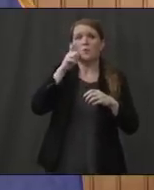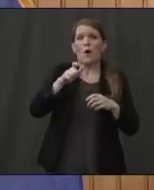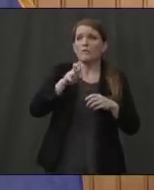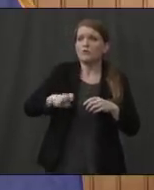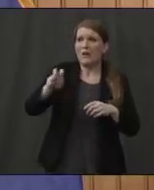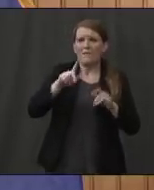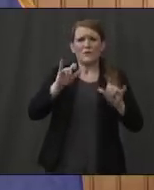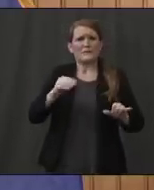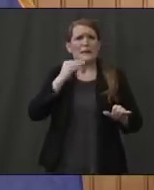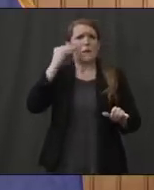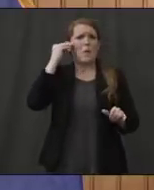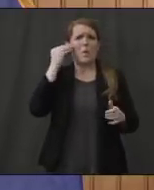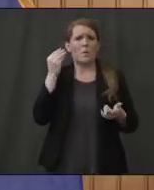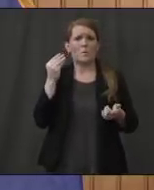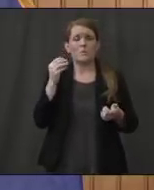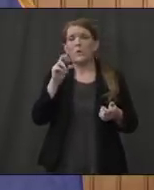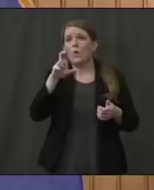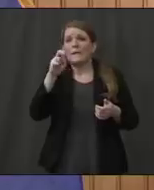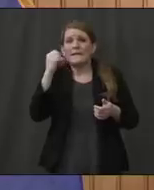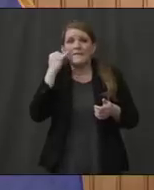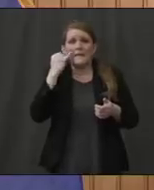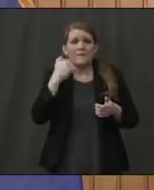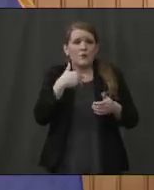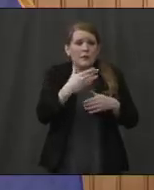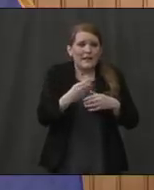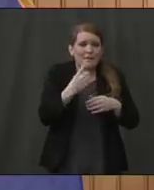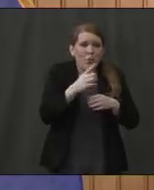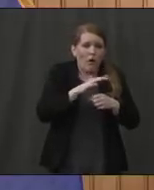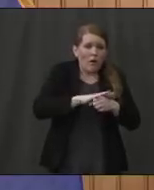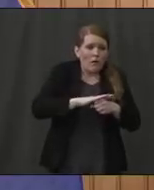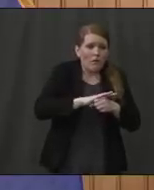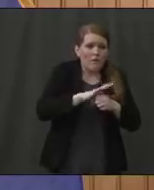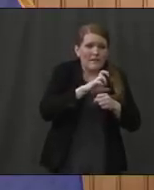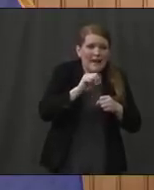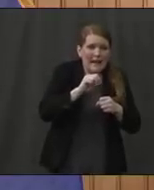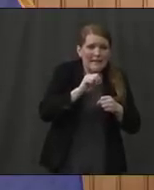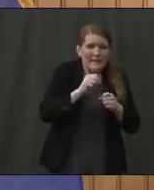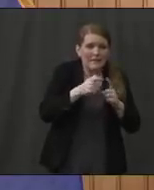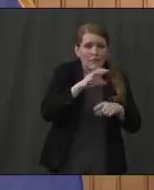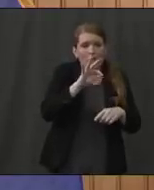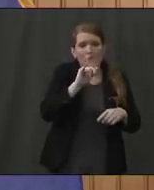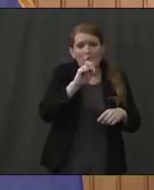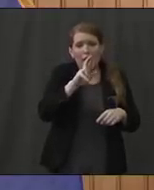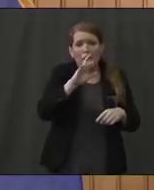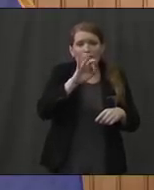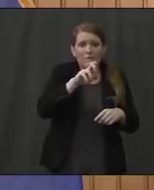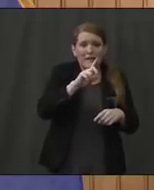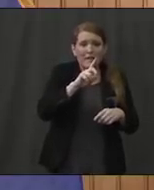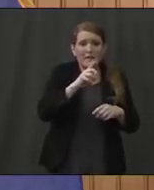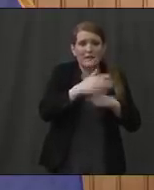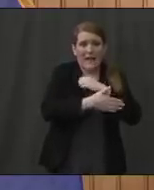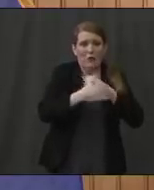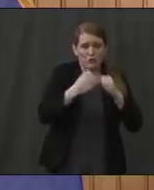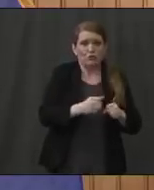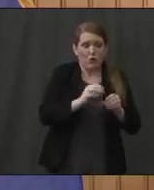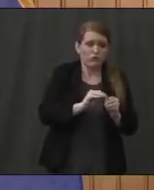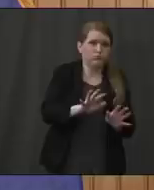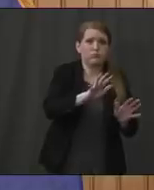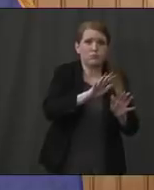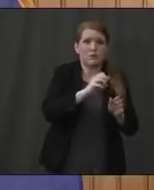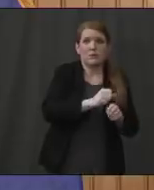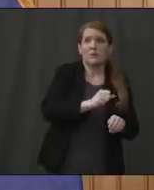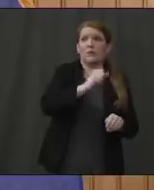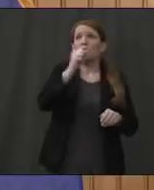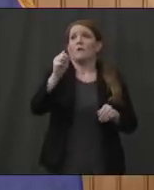you even go from Fairfield County to another part of the state that's much less infected, you should definitely self-quarantine.